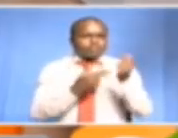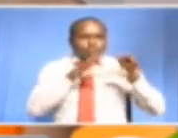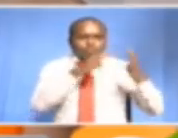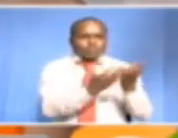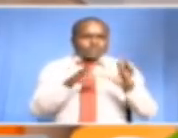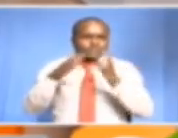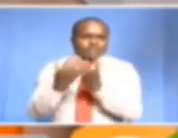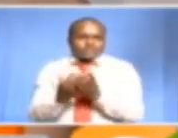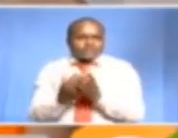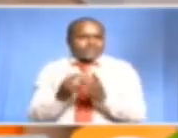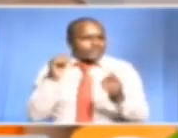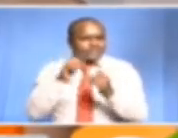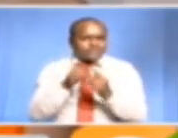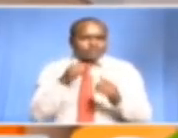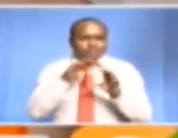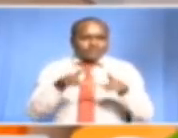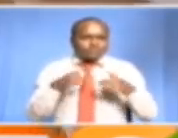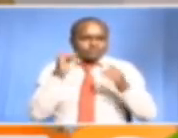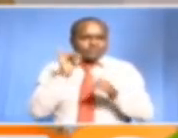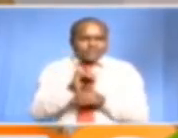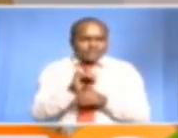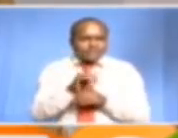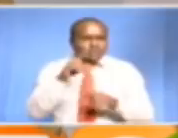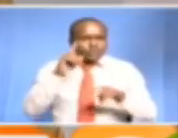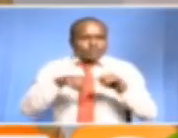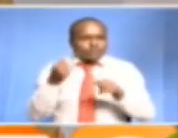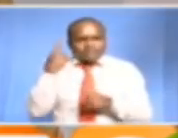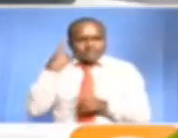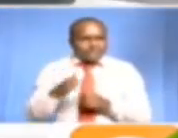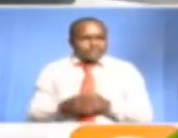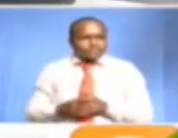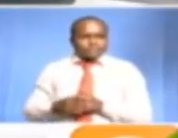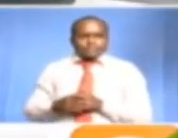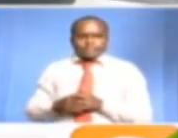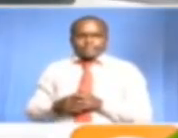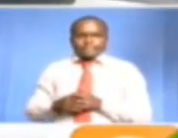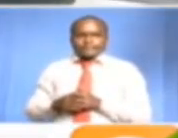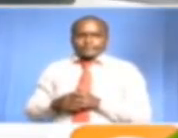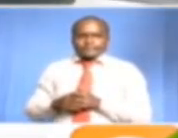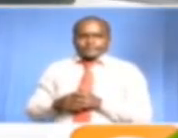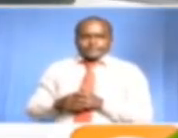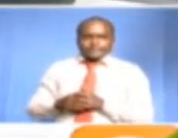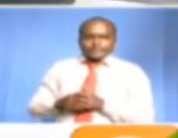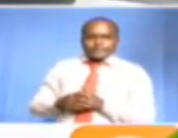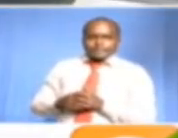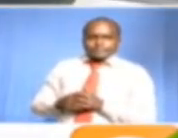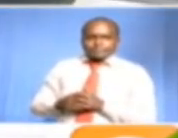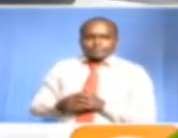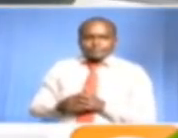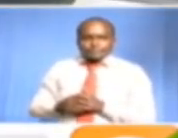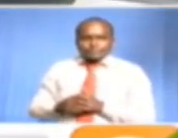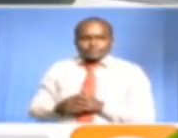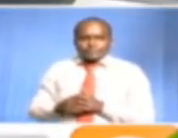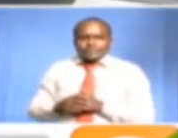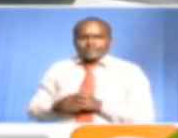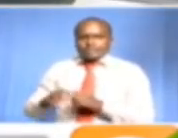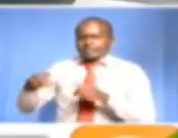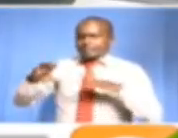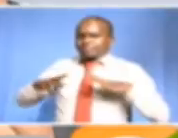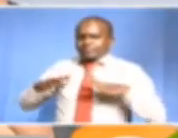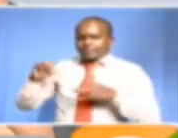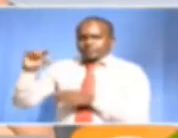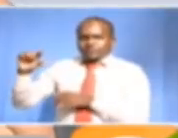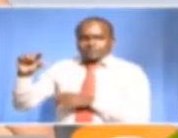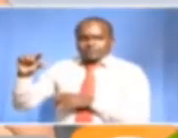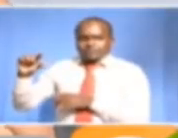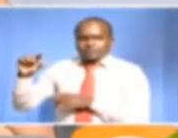two worlds, I'm telling you, you cannot understand what this is all about. Putting your money where your mouth is. Exactly. Honorable Ghati. Let's leave it there. Exactly. Let's take a short break here on JKL.